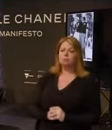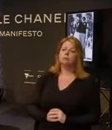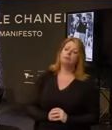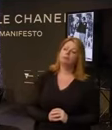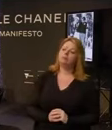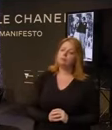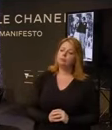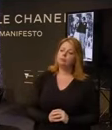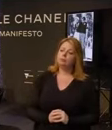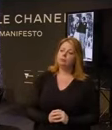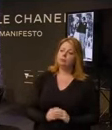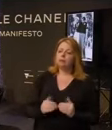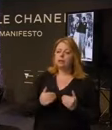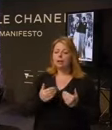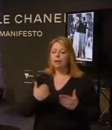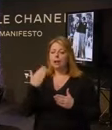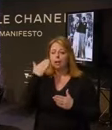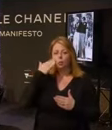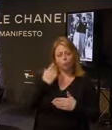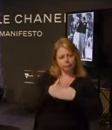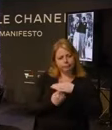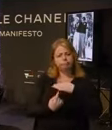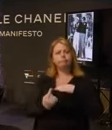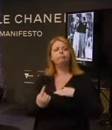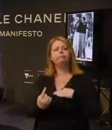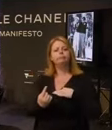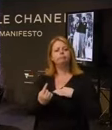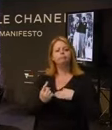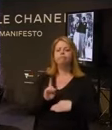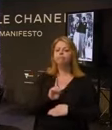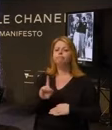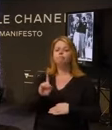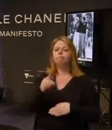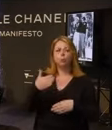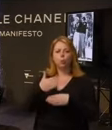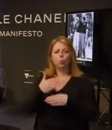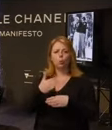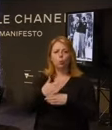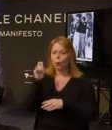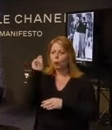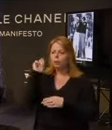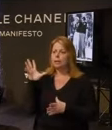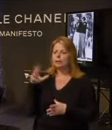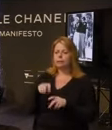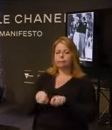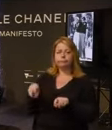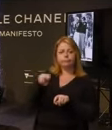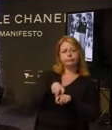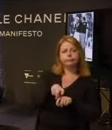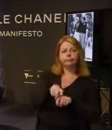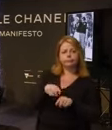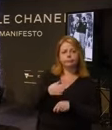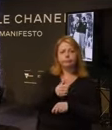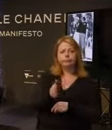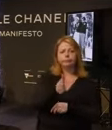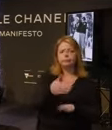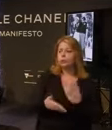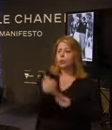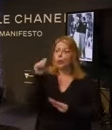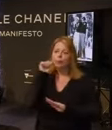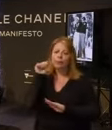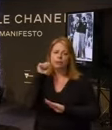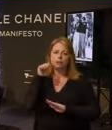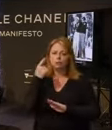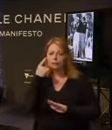allowed for a woman to be independent, to go out to work, to catch a taxi, and to go to the beach and